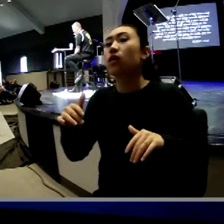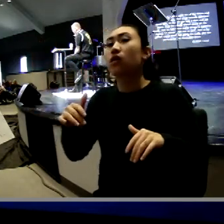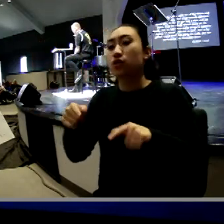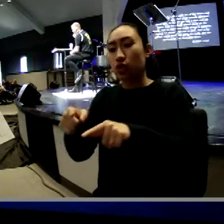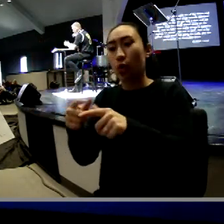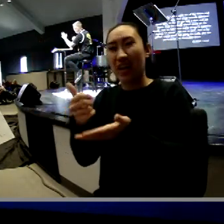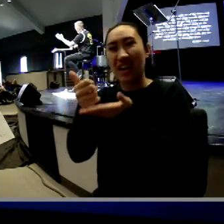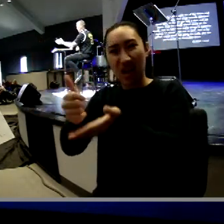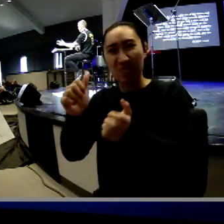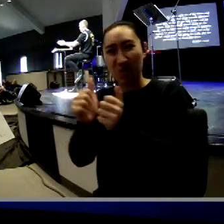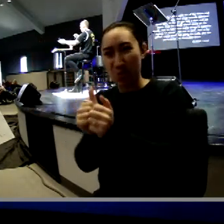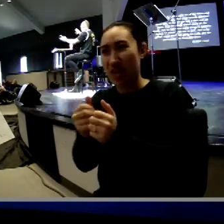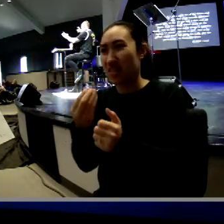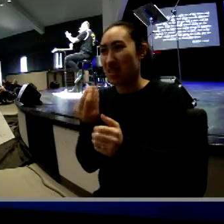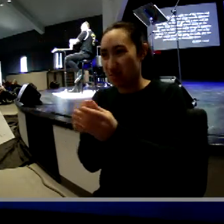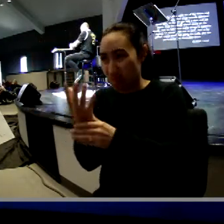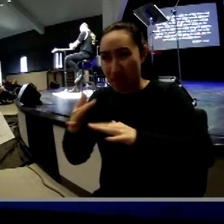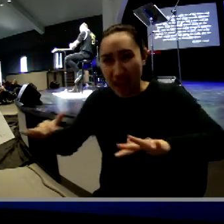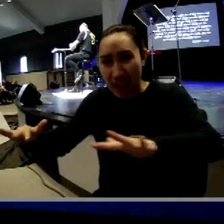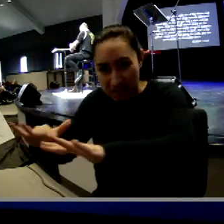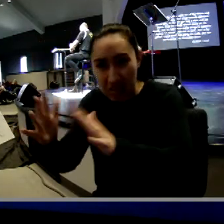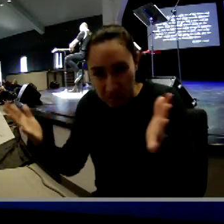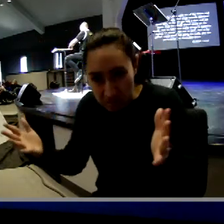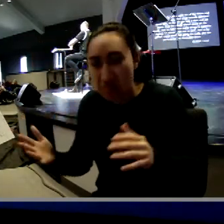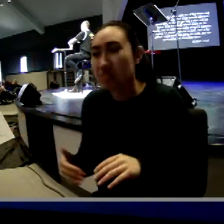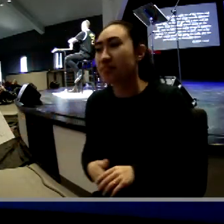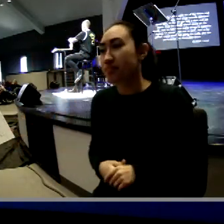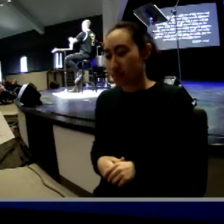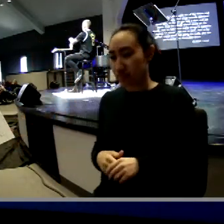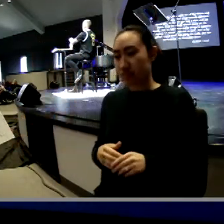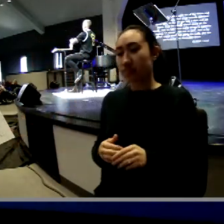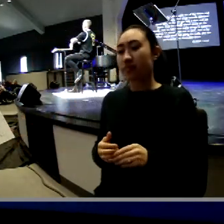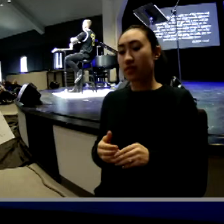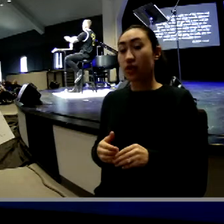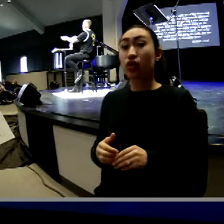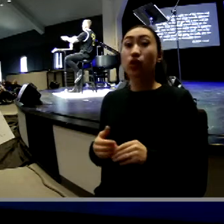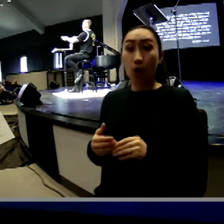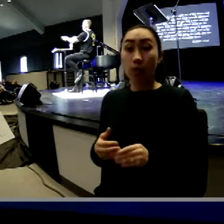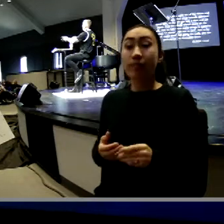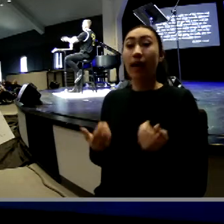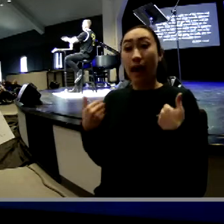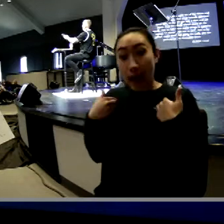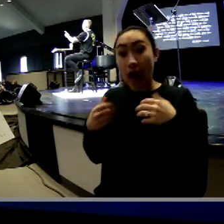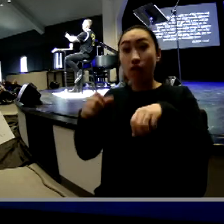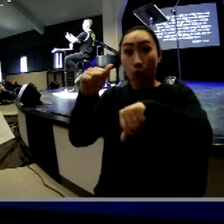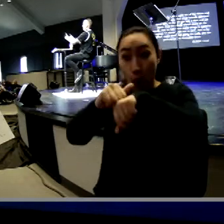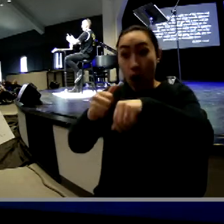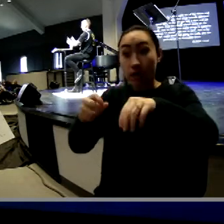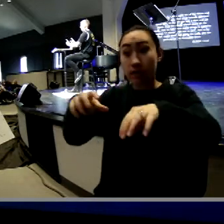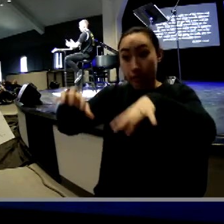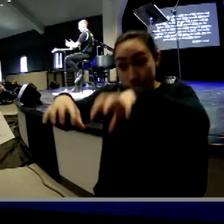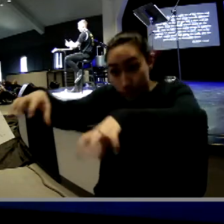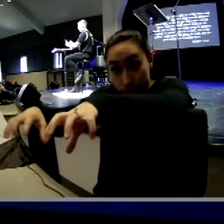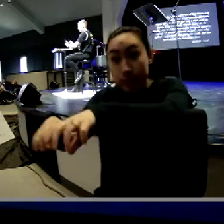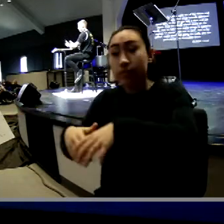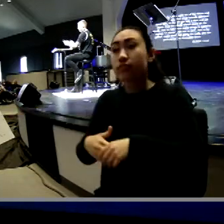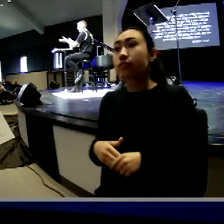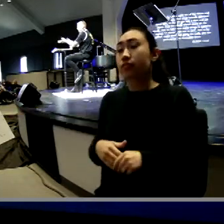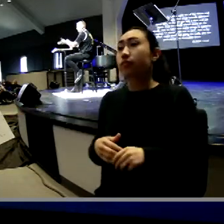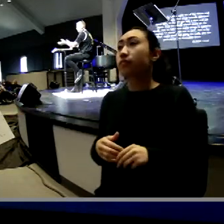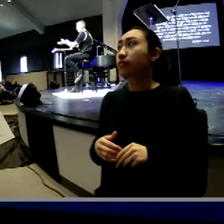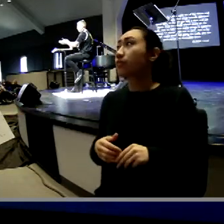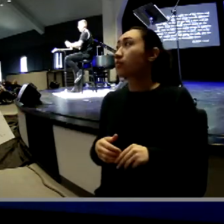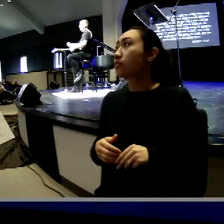rocky ground. You got these paths. You got this rocky ground. Now, seeds were actually sown before the land was tilled.